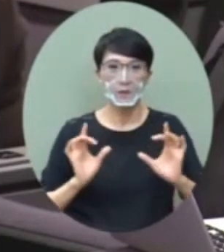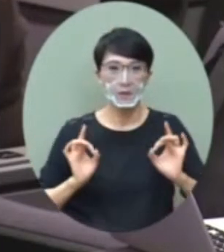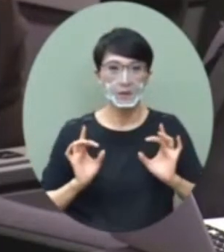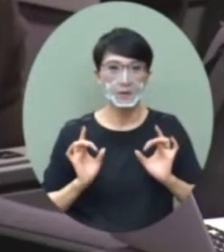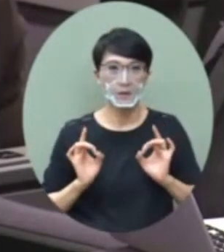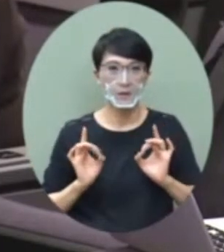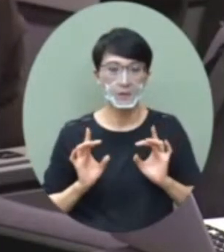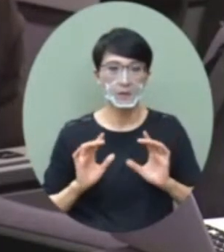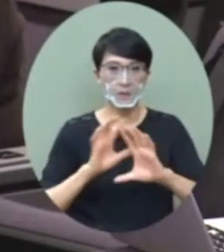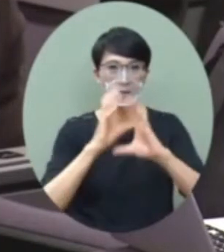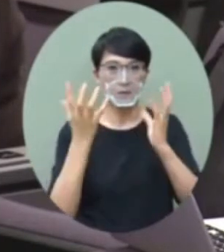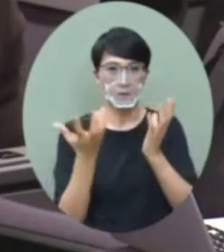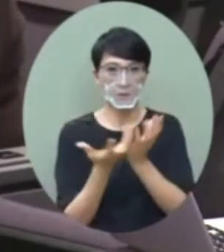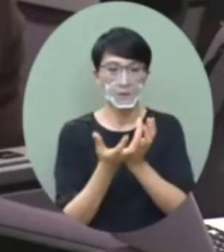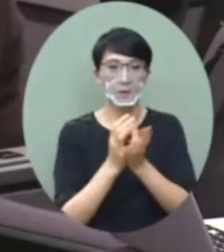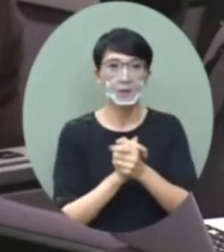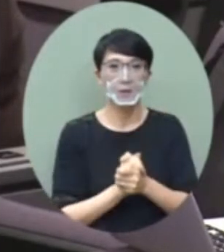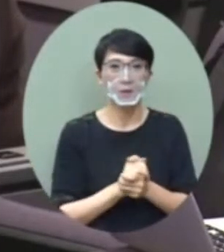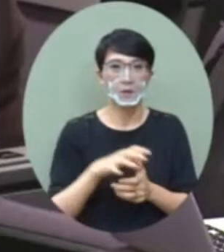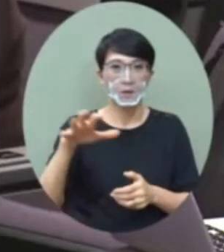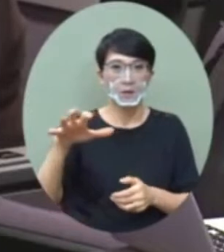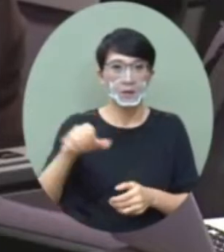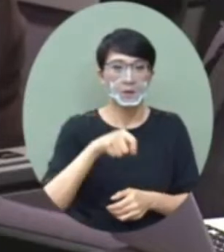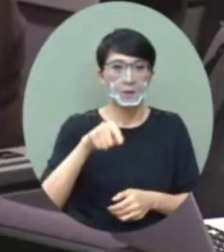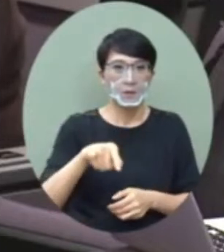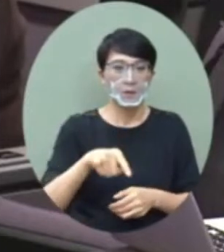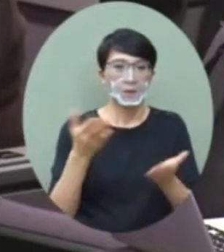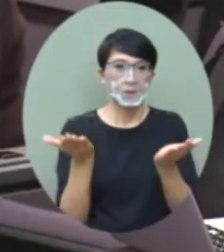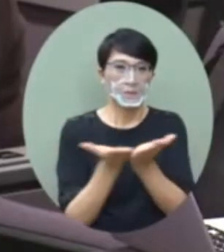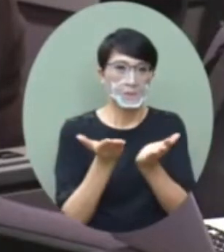outdoors activities and also the vaccine pass issue.